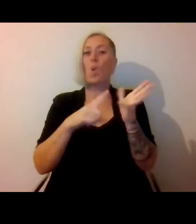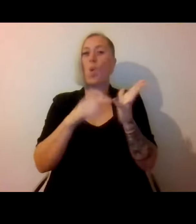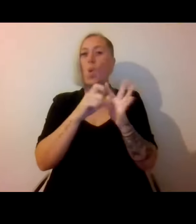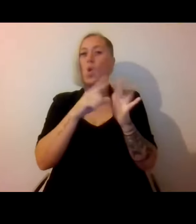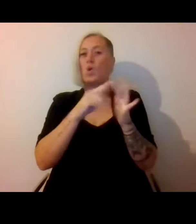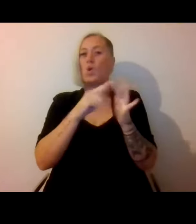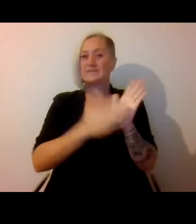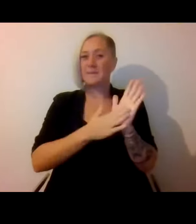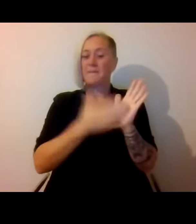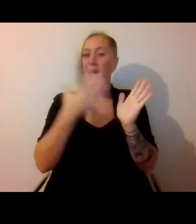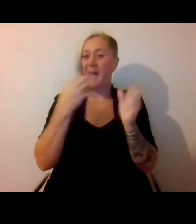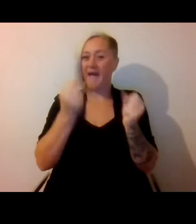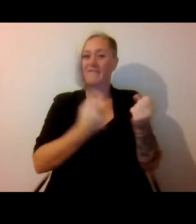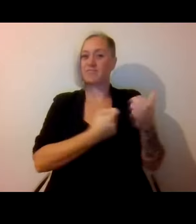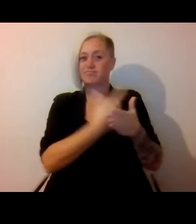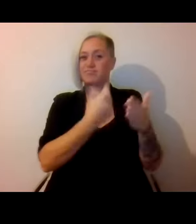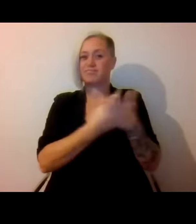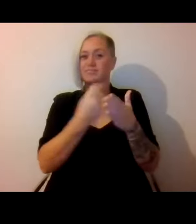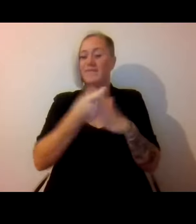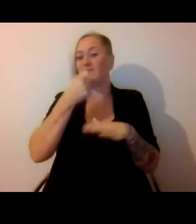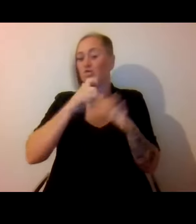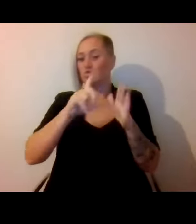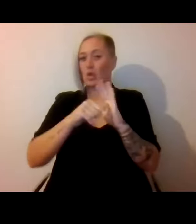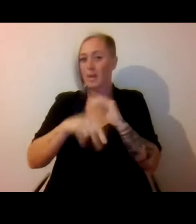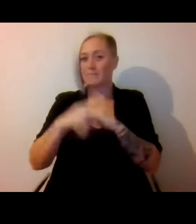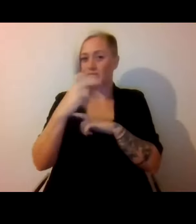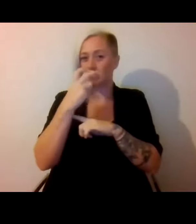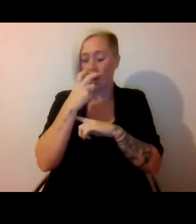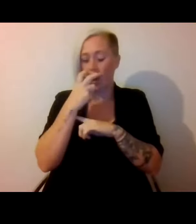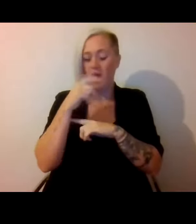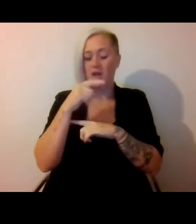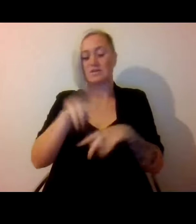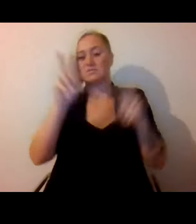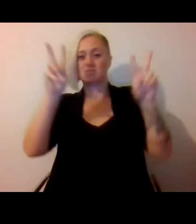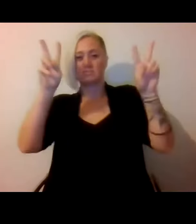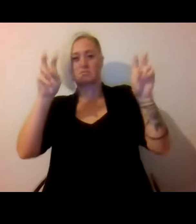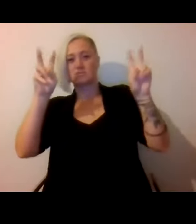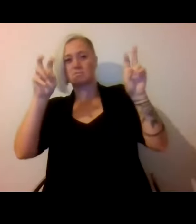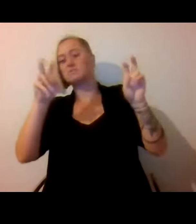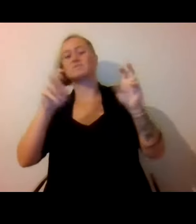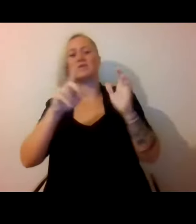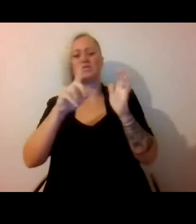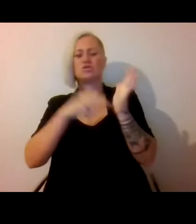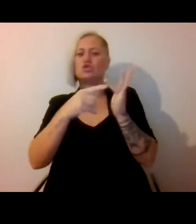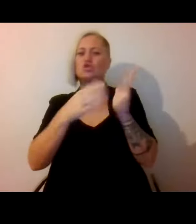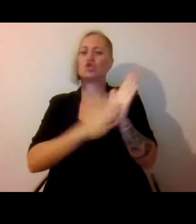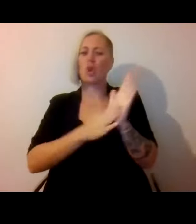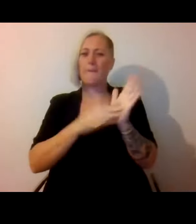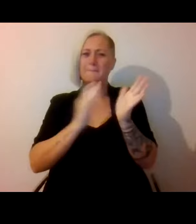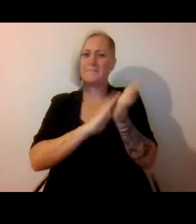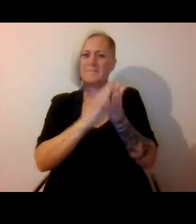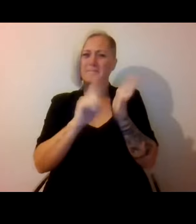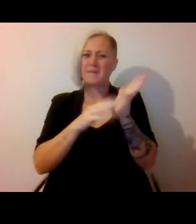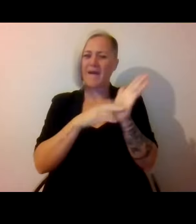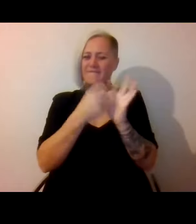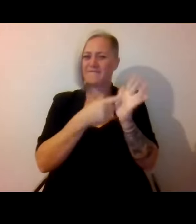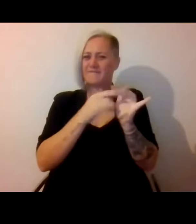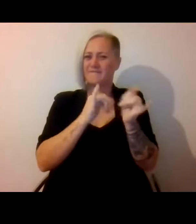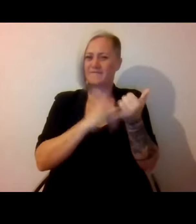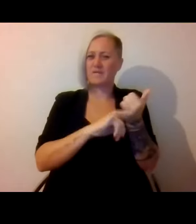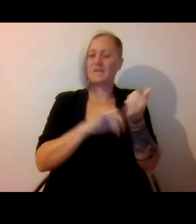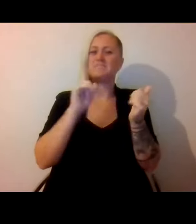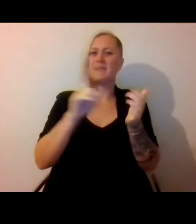up a few times now. So this was coined by the academic Tom Humphreys, but that was popularised by Halad and